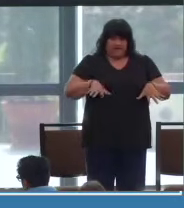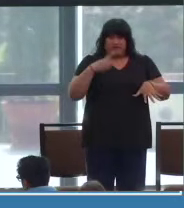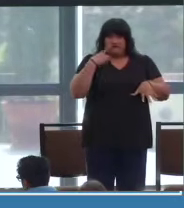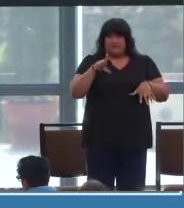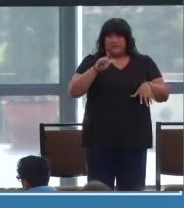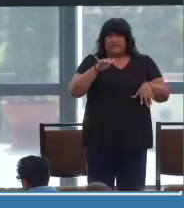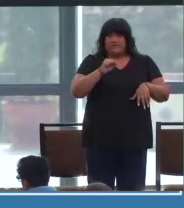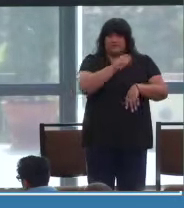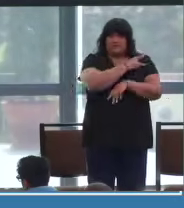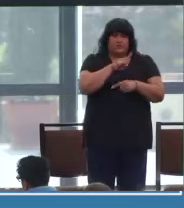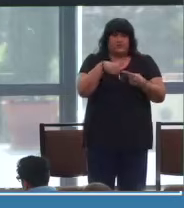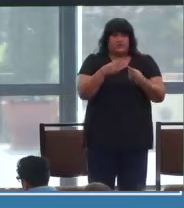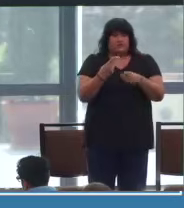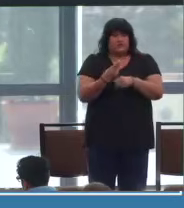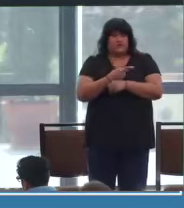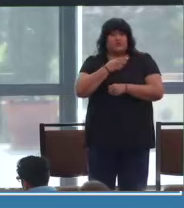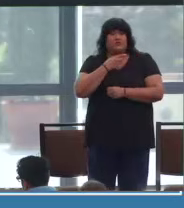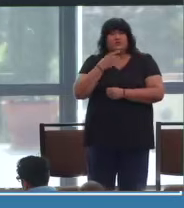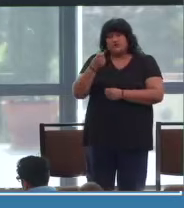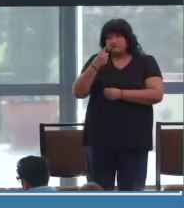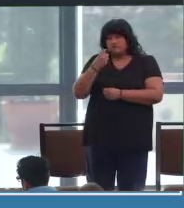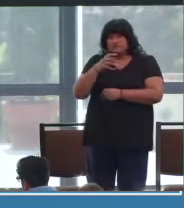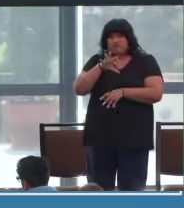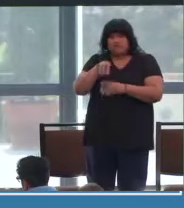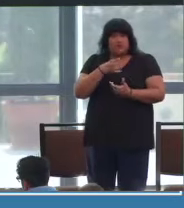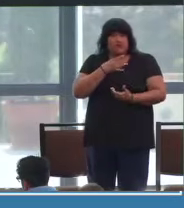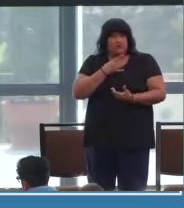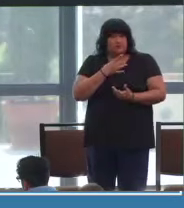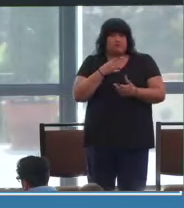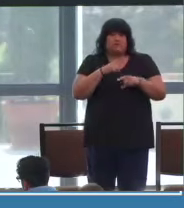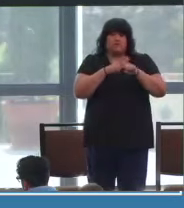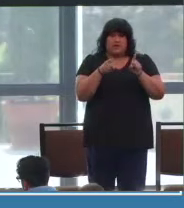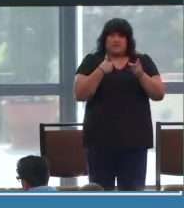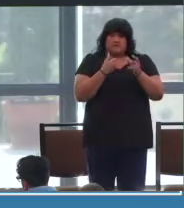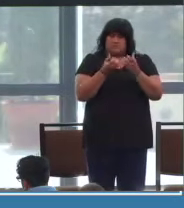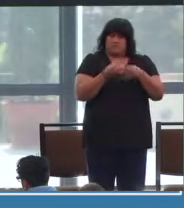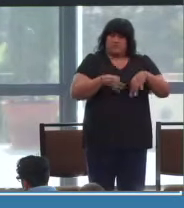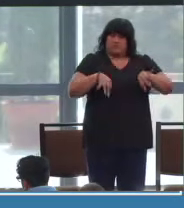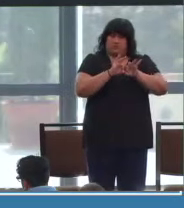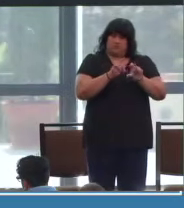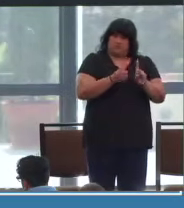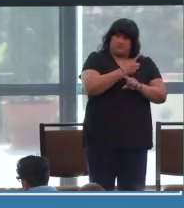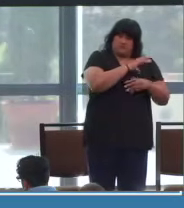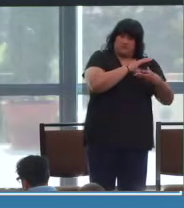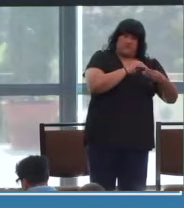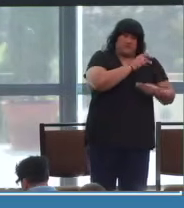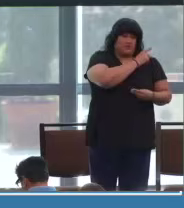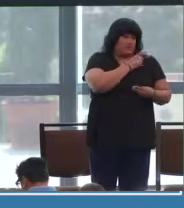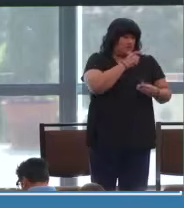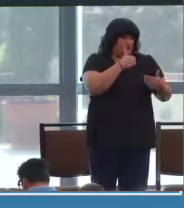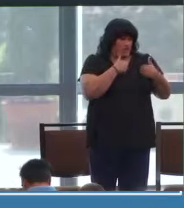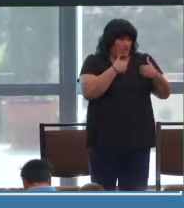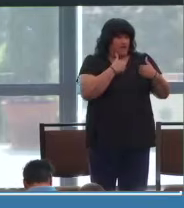they use hormone-containing contraceptives. Now, there are a couple of really important caveats to that. Patients who had